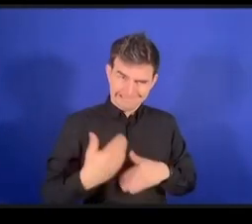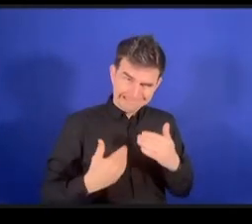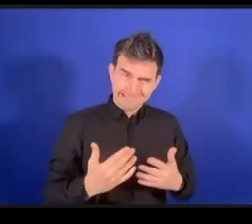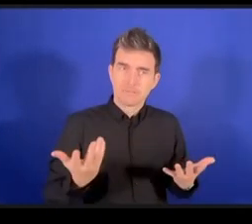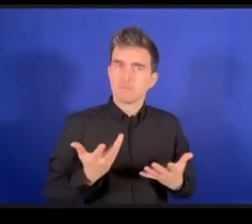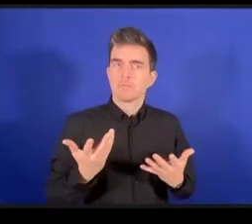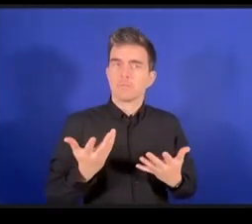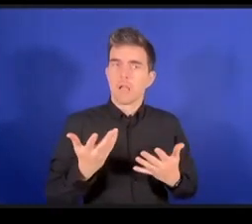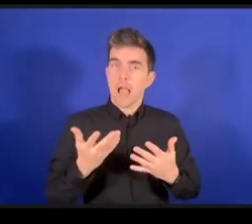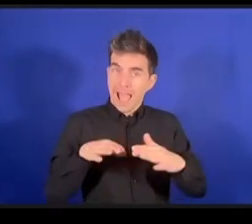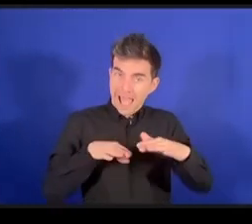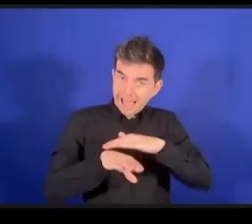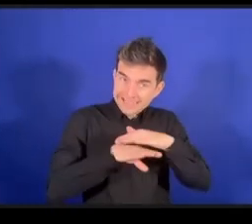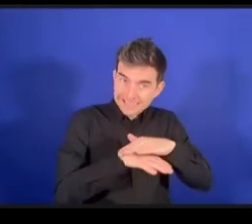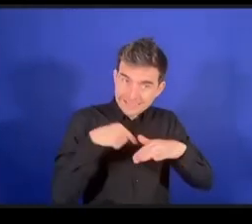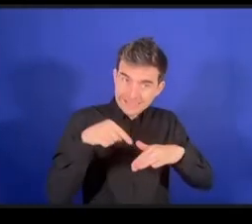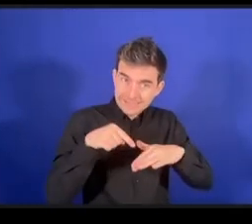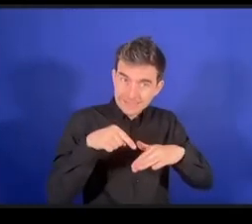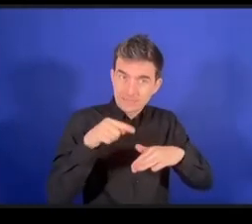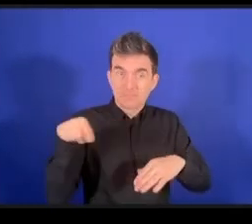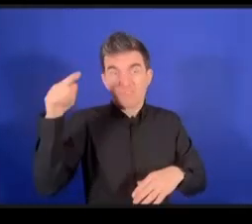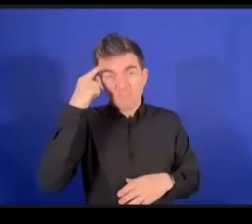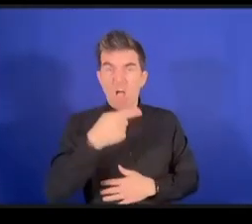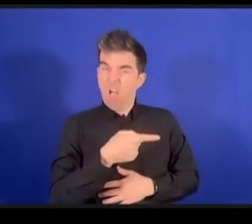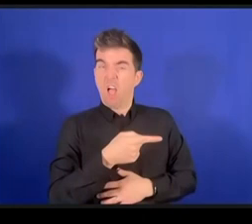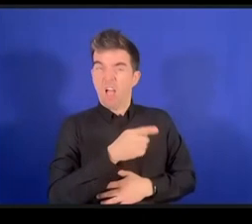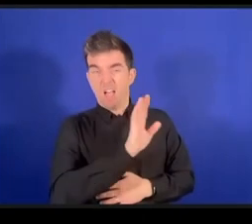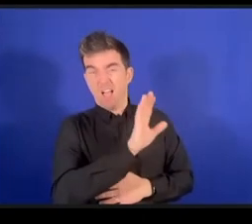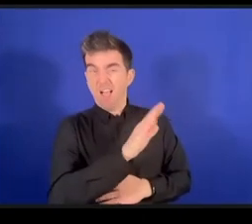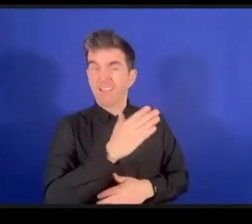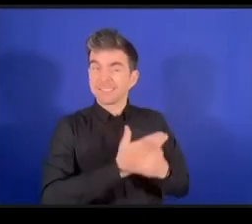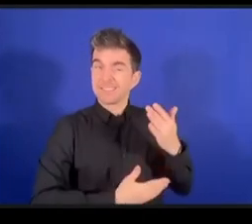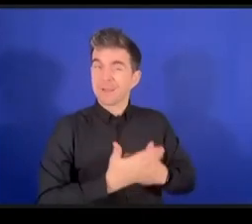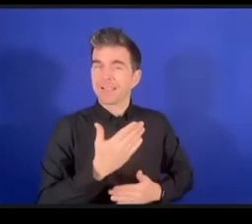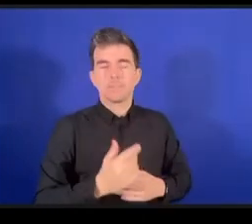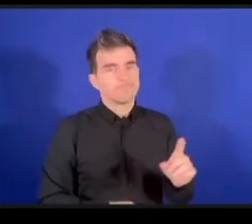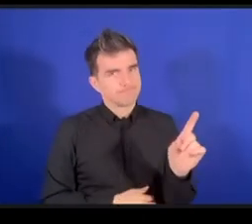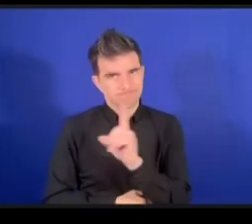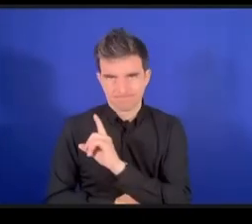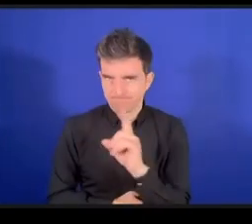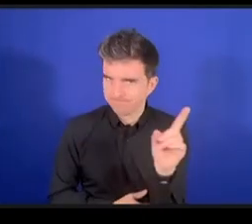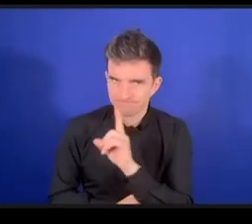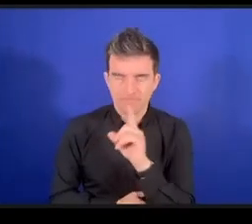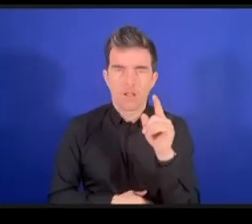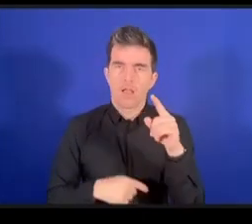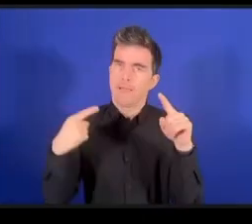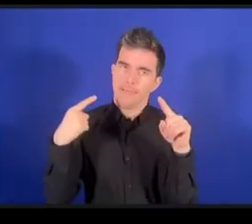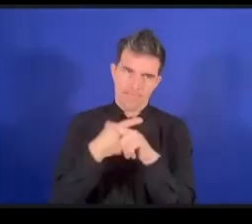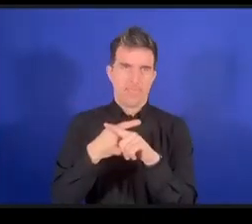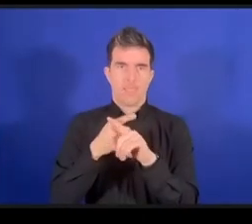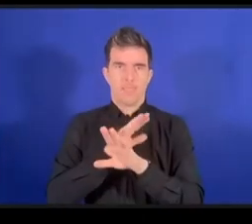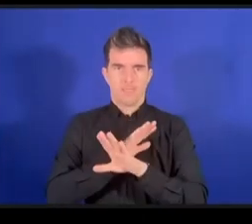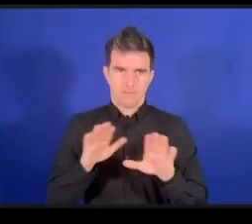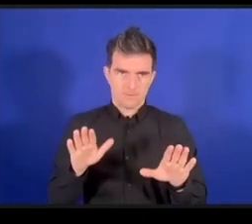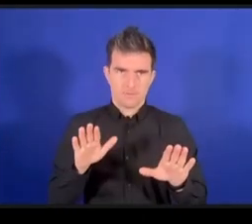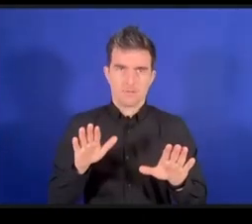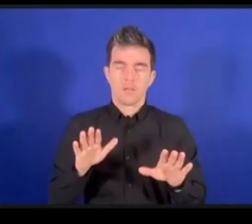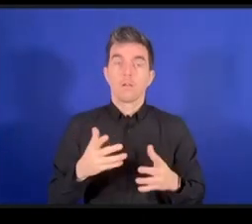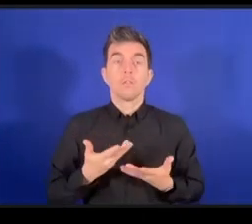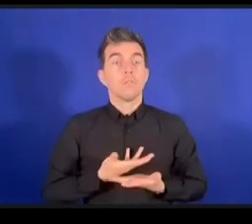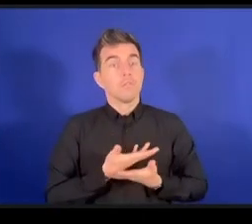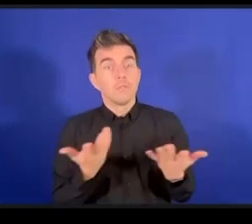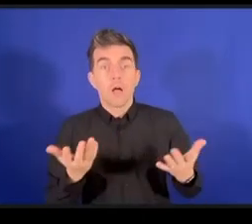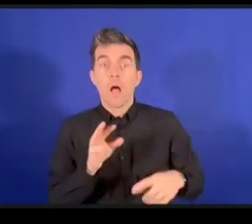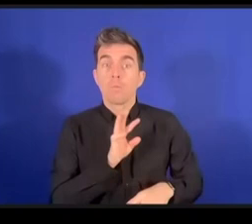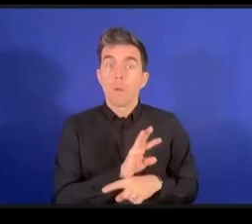a misconception. Any website or forum made accessible for persons with disabilities can be used and have been